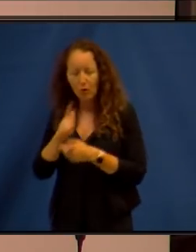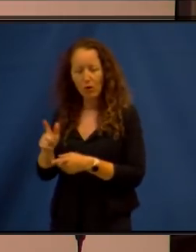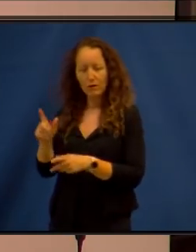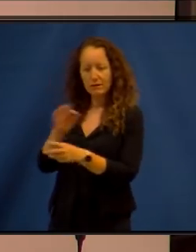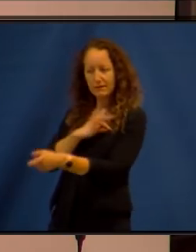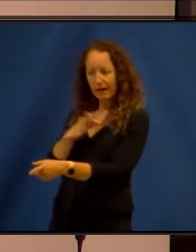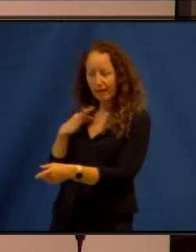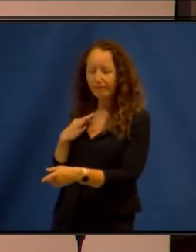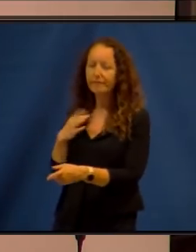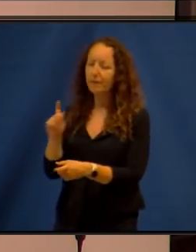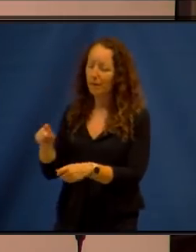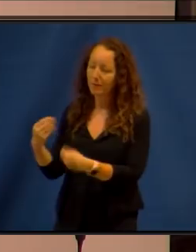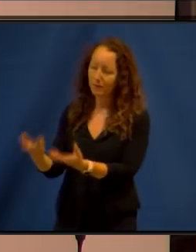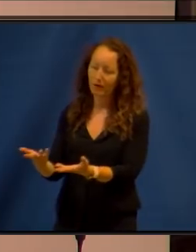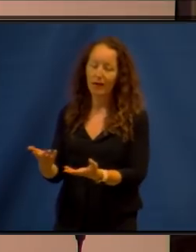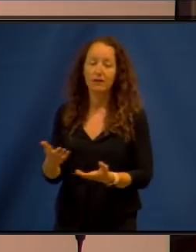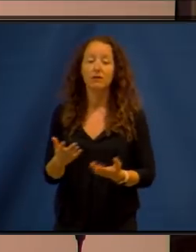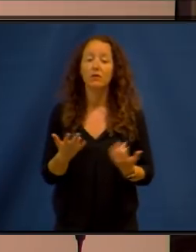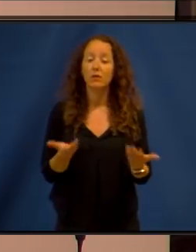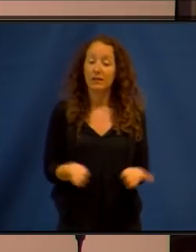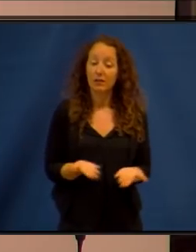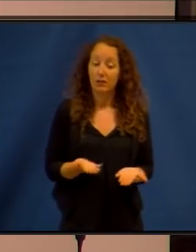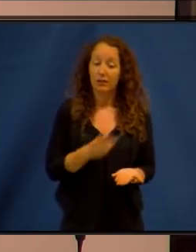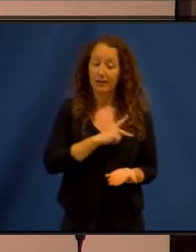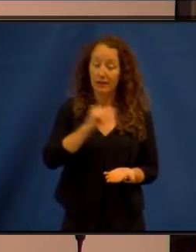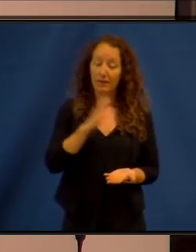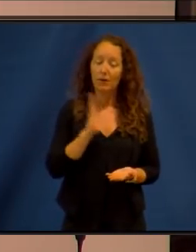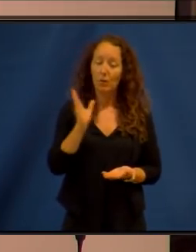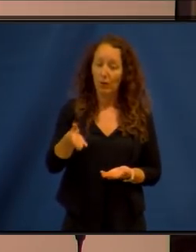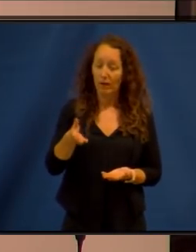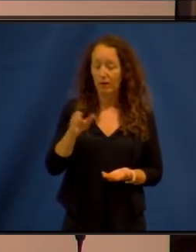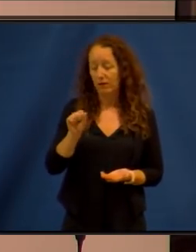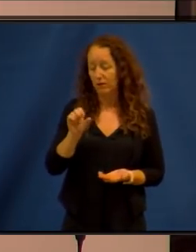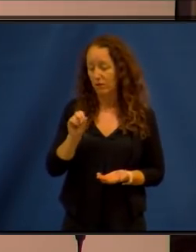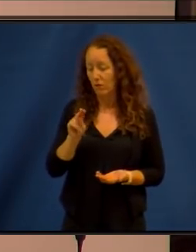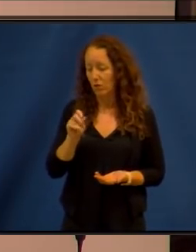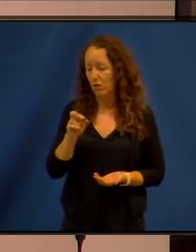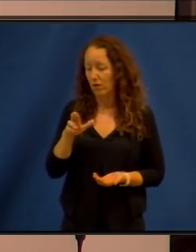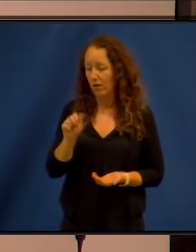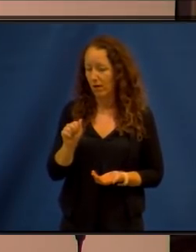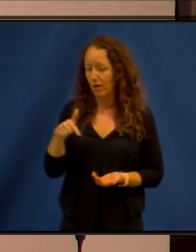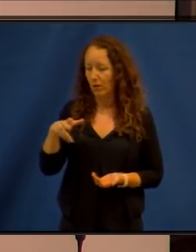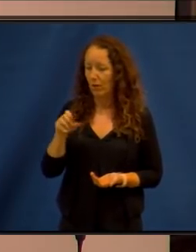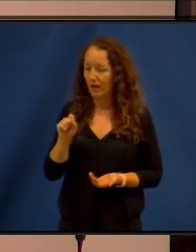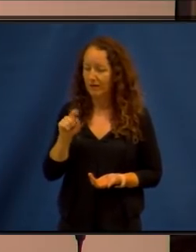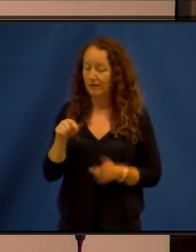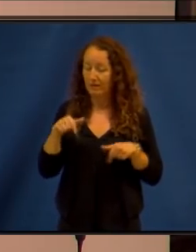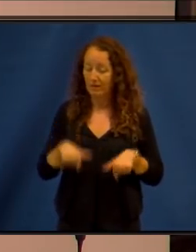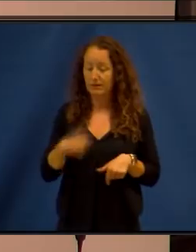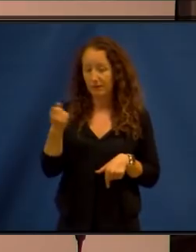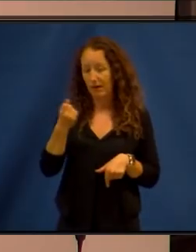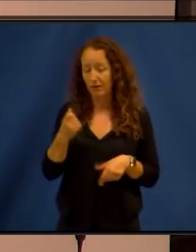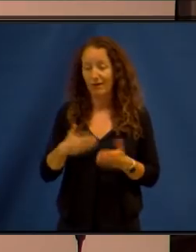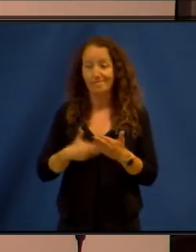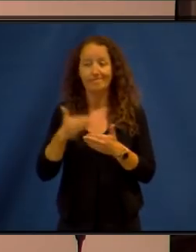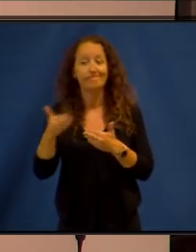if Sonora Quest has made any future commitments to any other communities, but I know